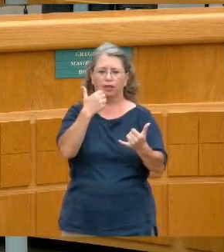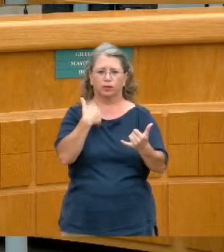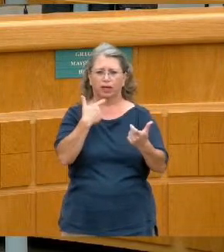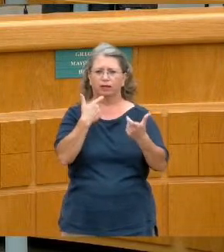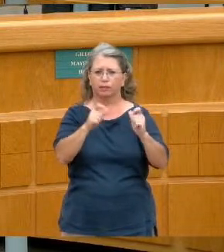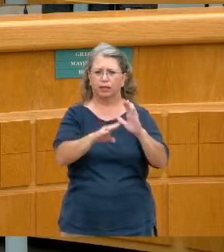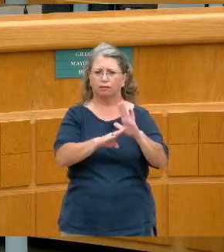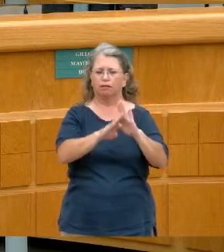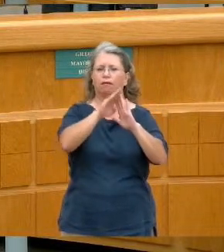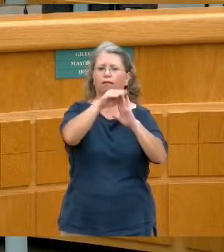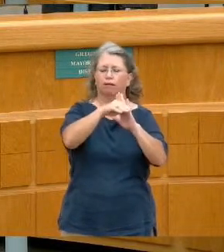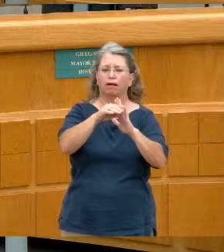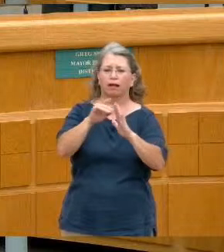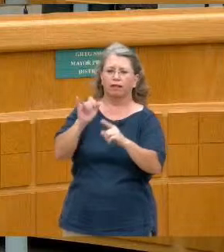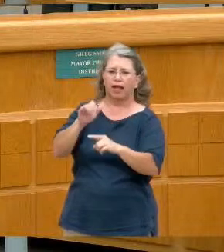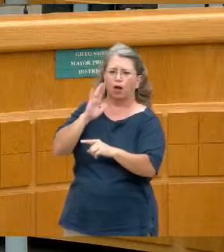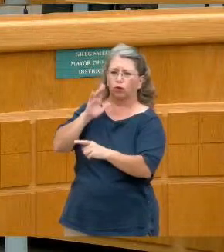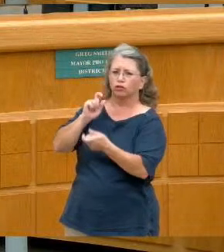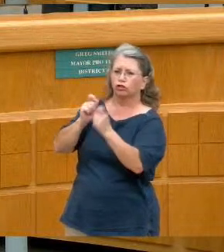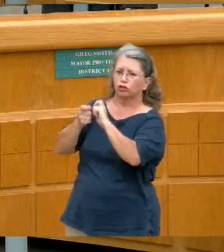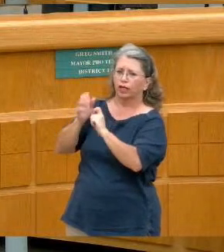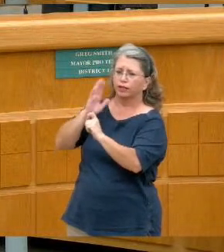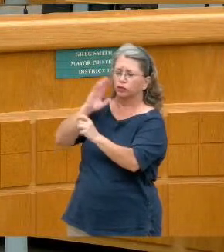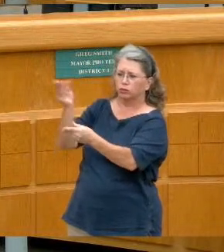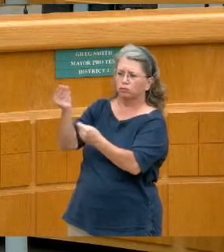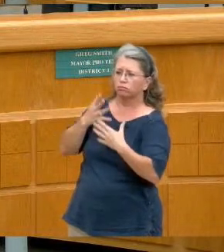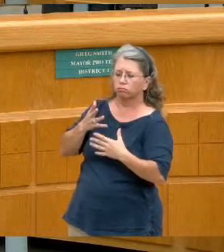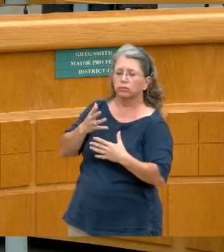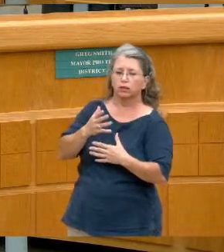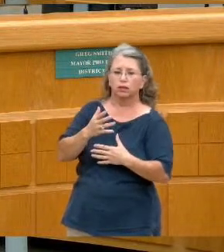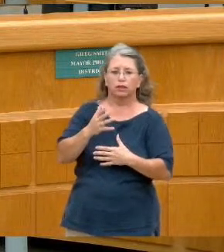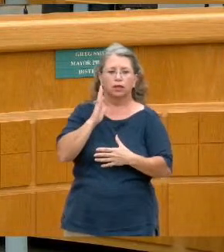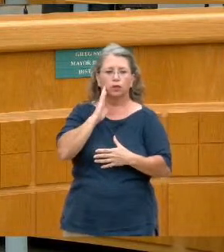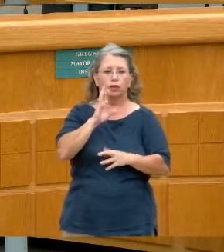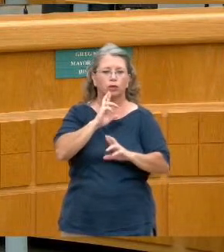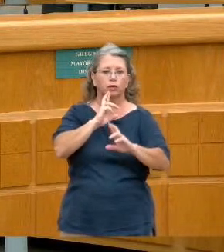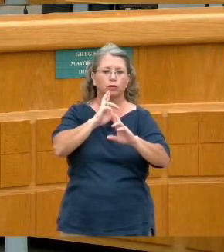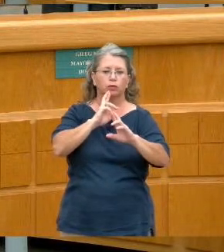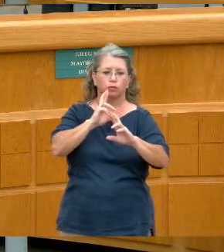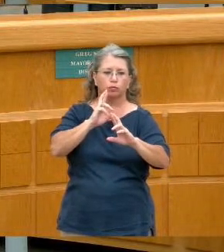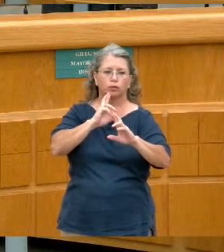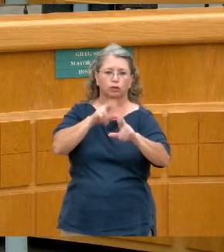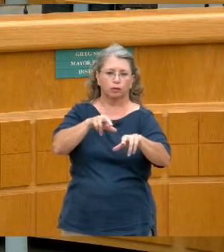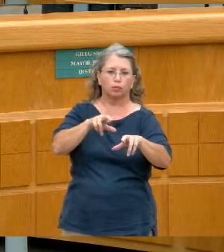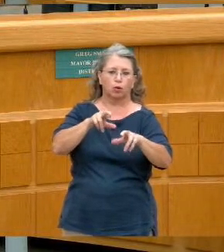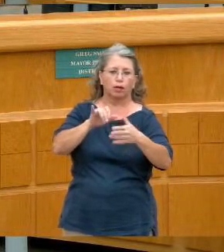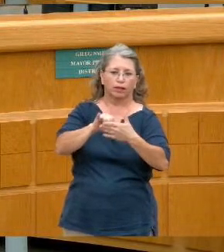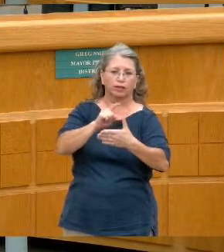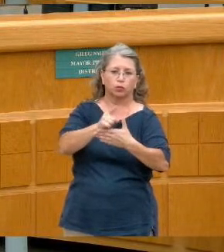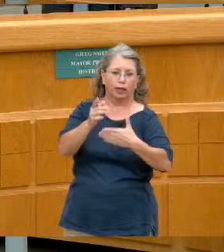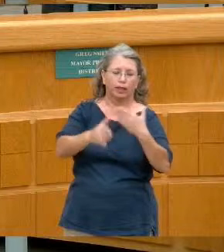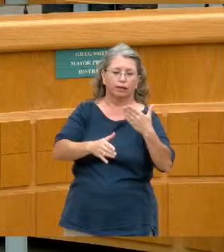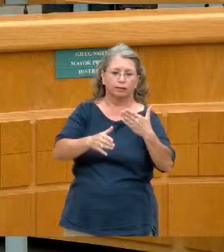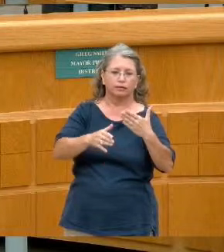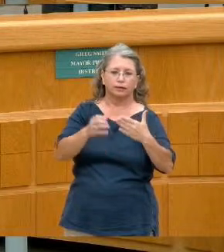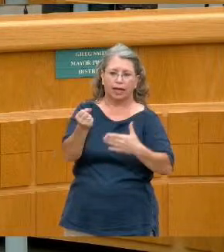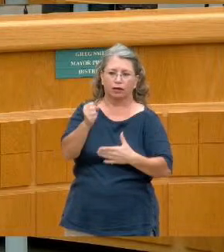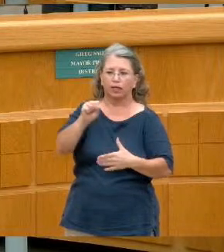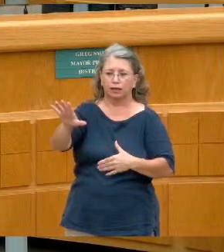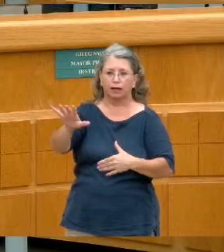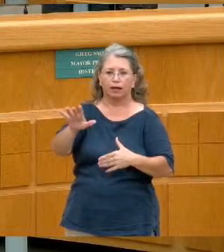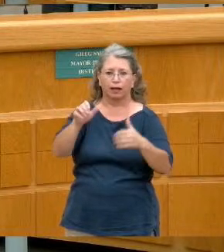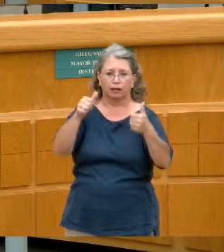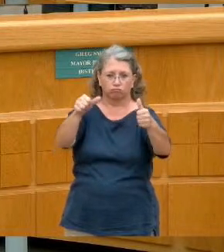spike that's taking place. So we'll report this weekend if people want to see the number of new cases from Saturday, Sunday. That'll be on our